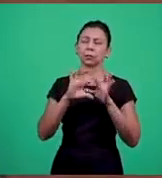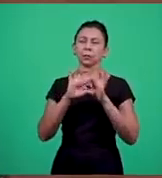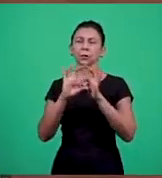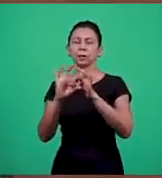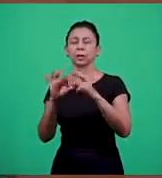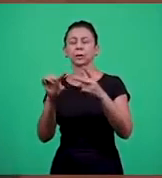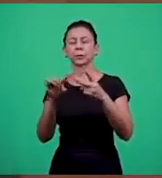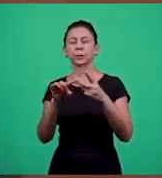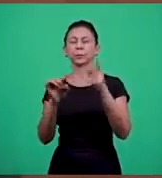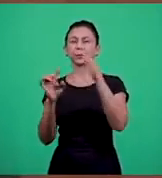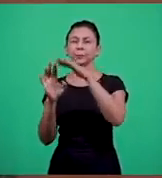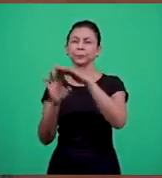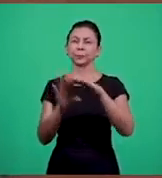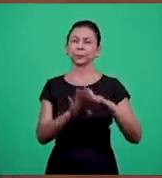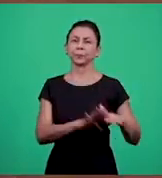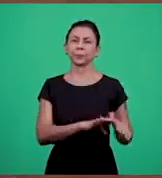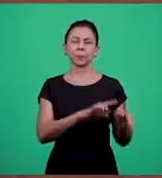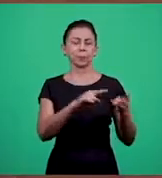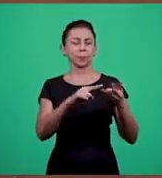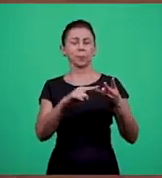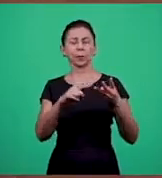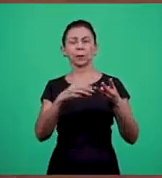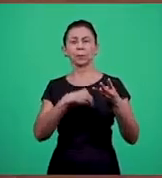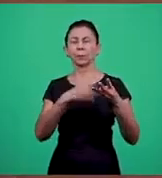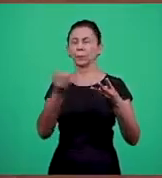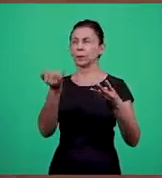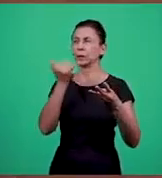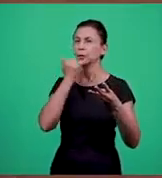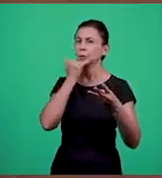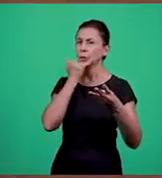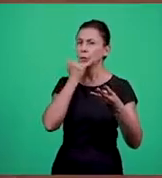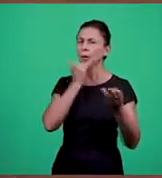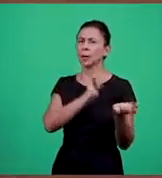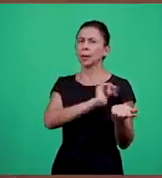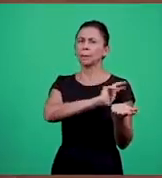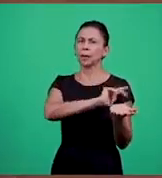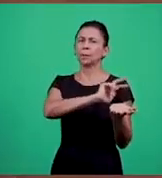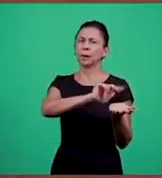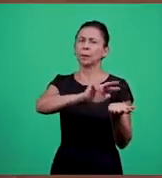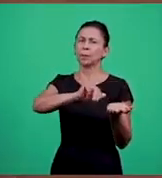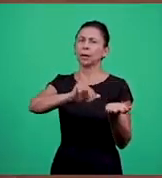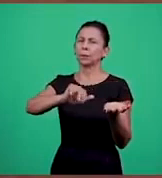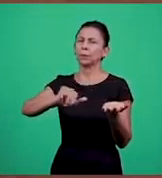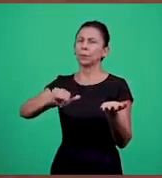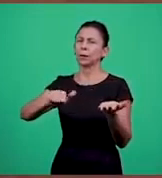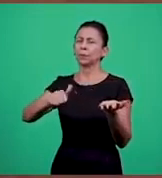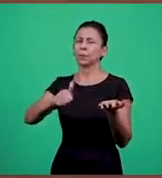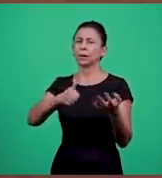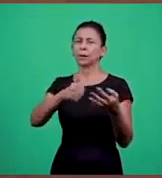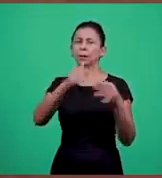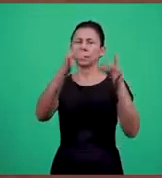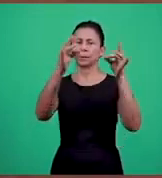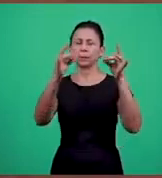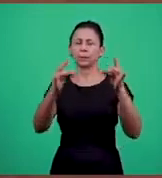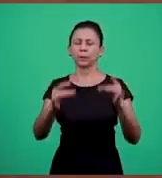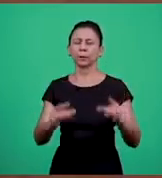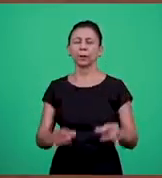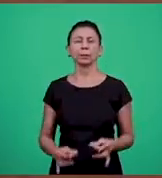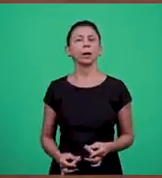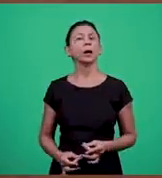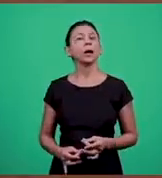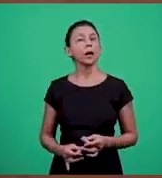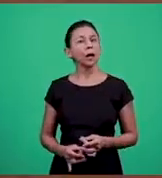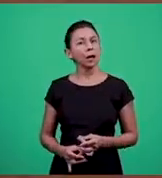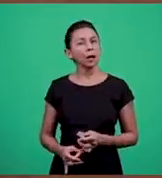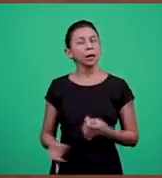know the secret so that all of these awful sentiments leave our hearts. It is the pleading